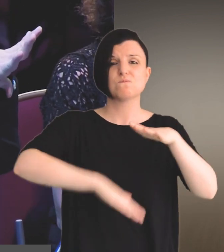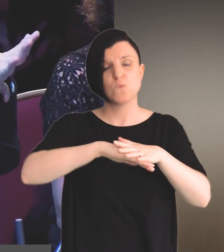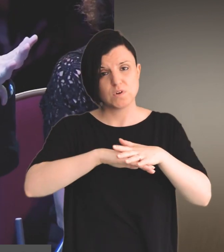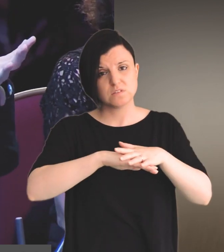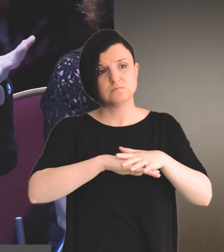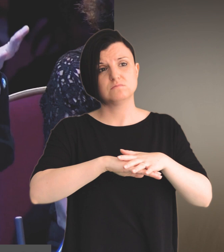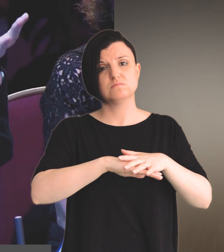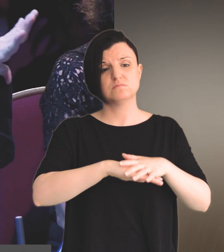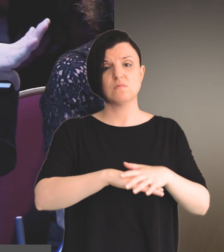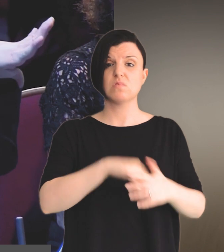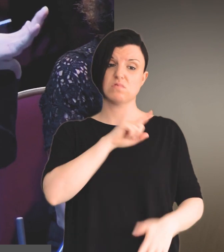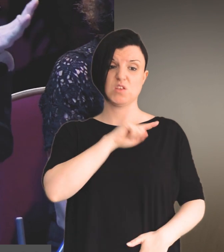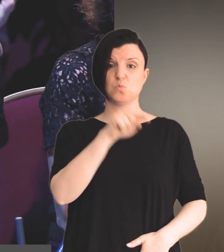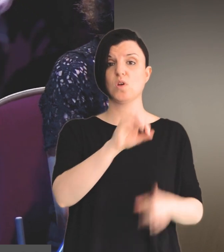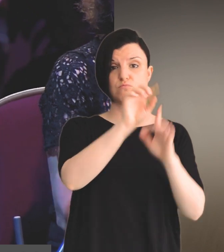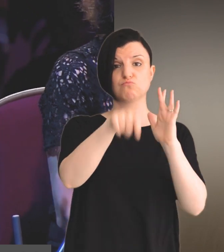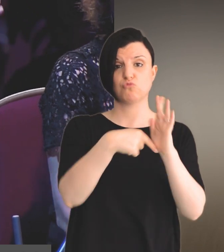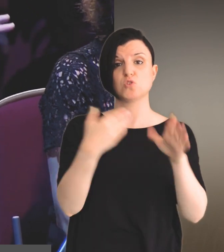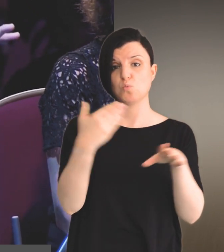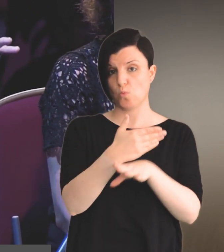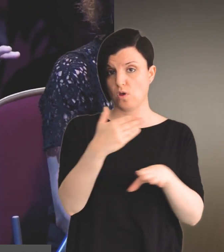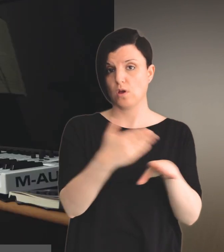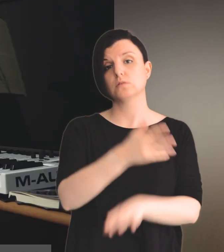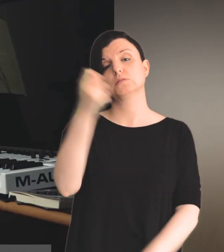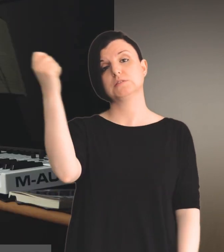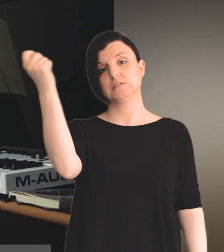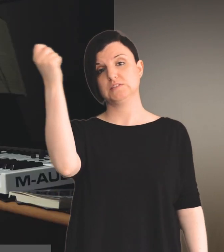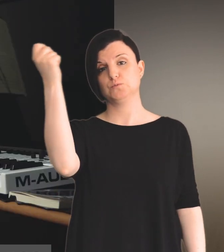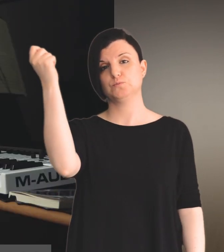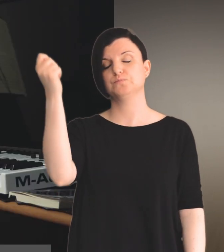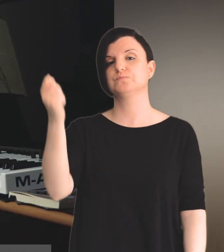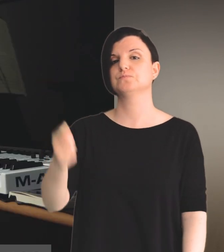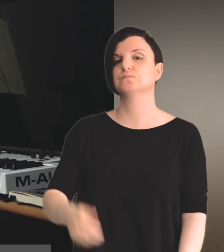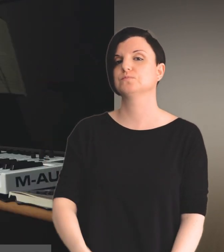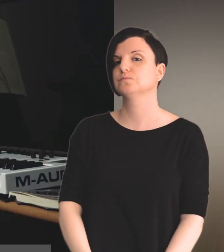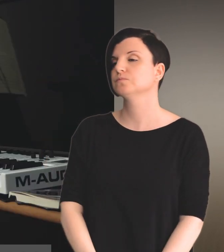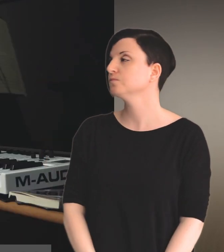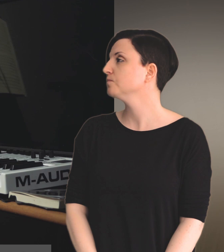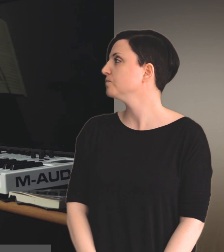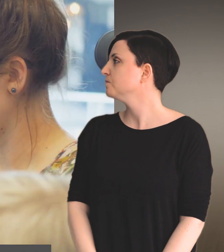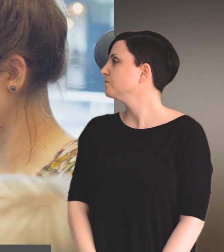you speak with at the BSO,